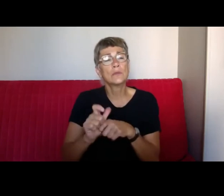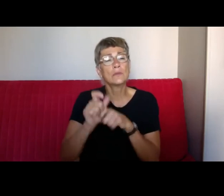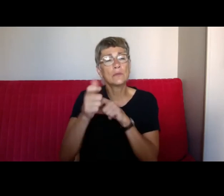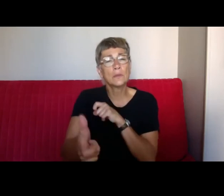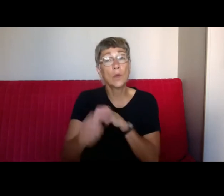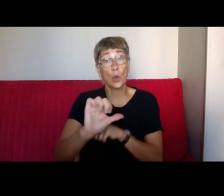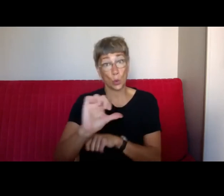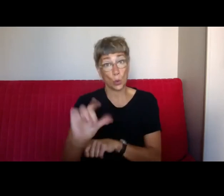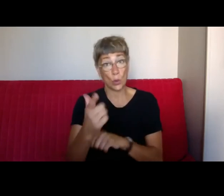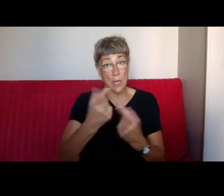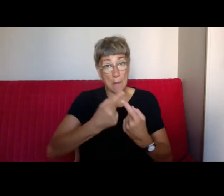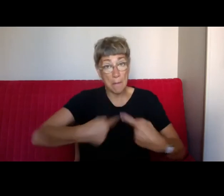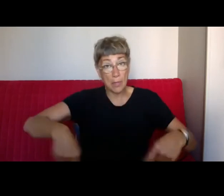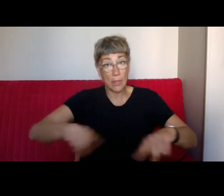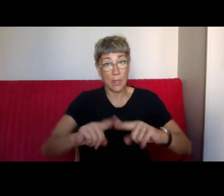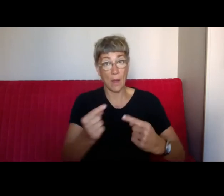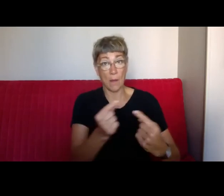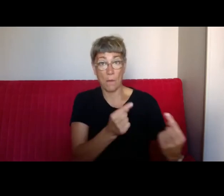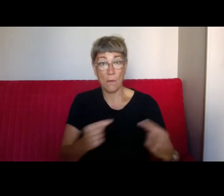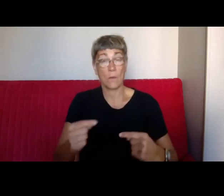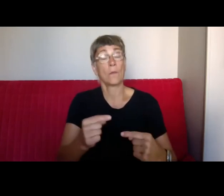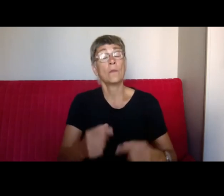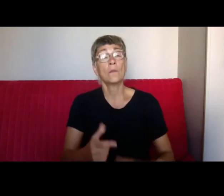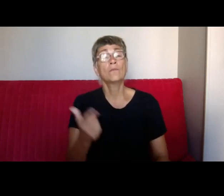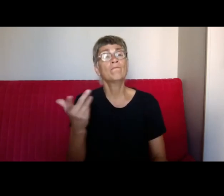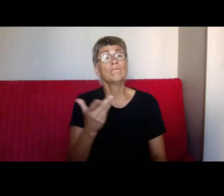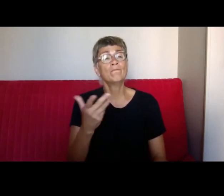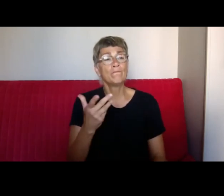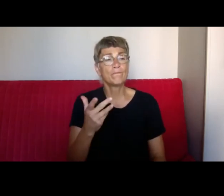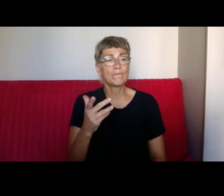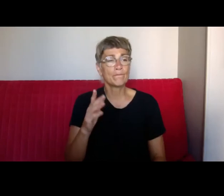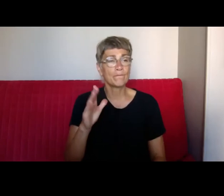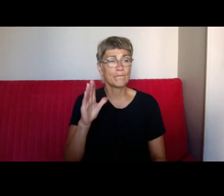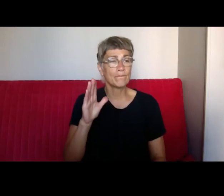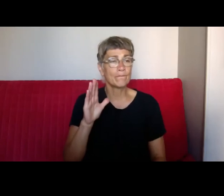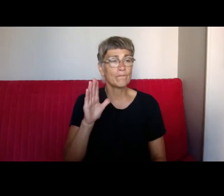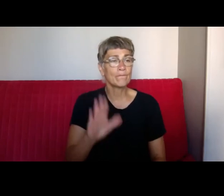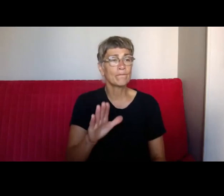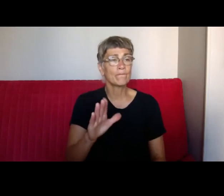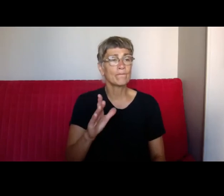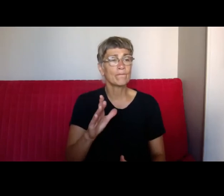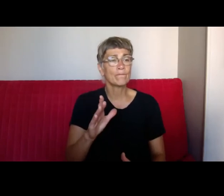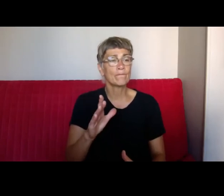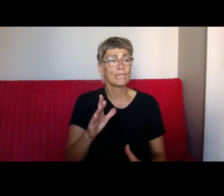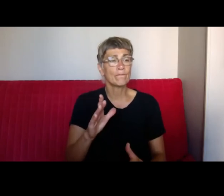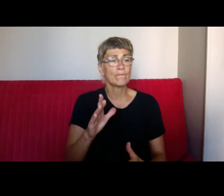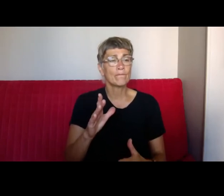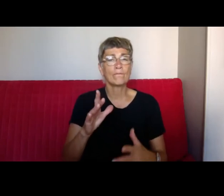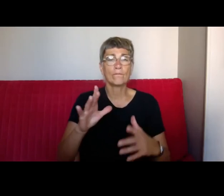table. It's about the EDU and the promotion of an inclusive labor market. We